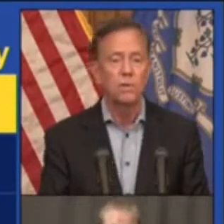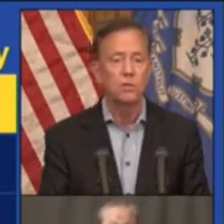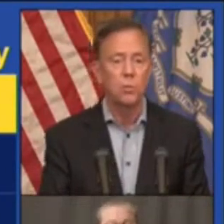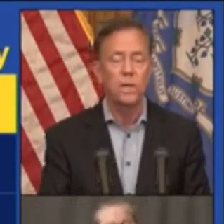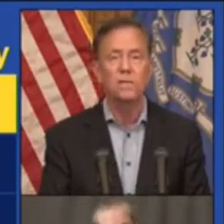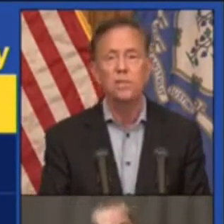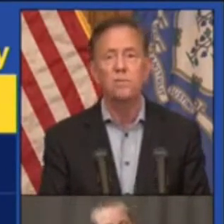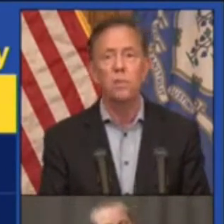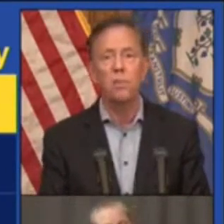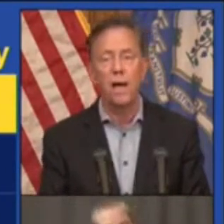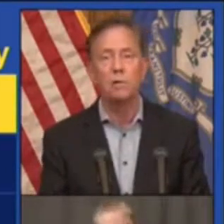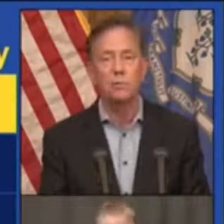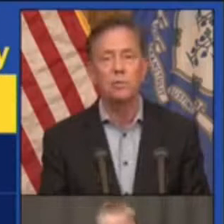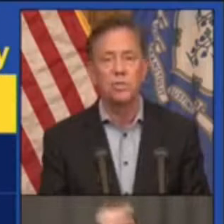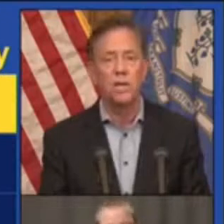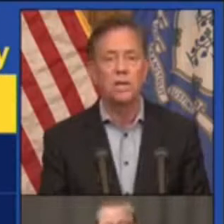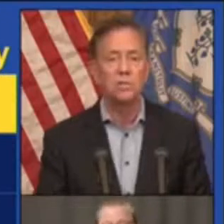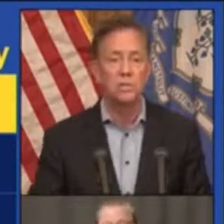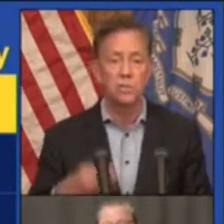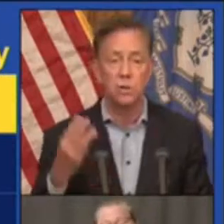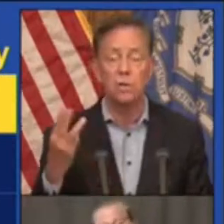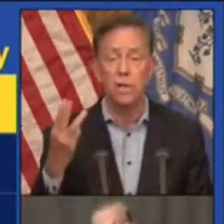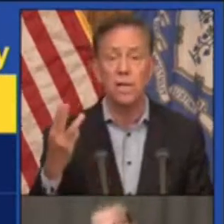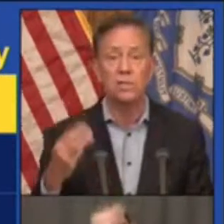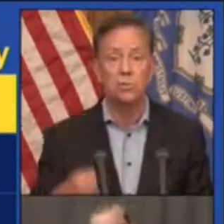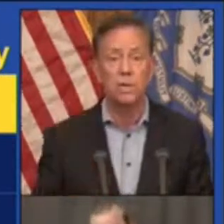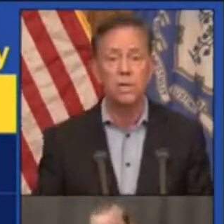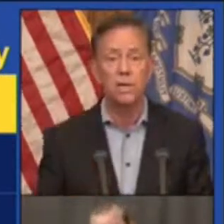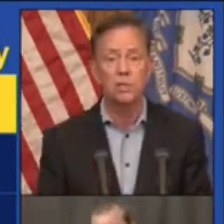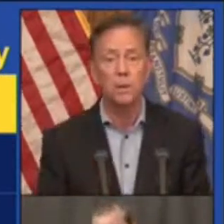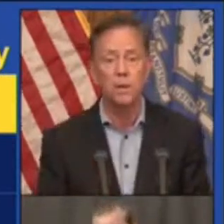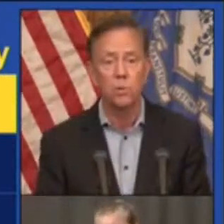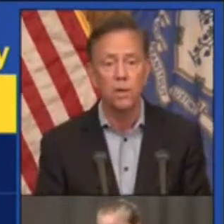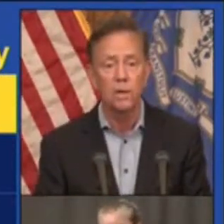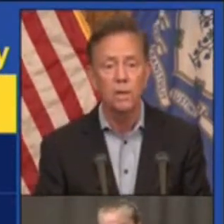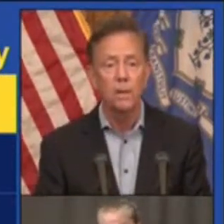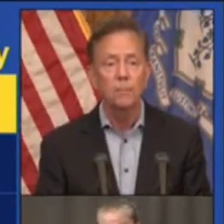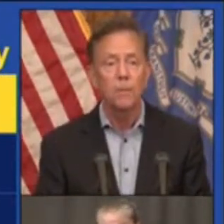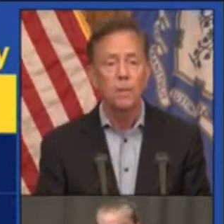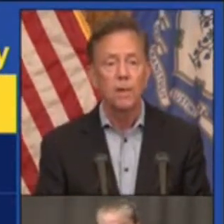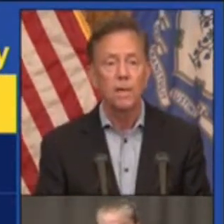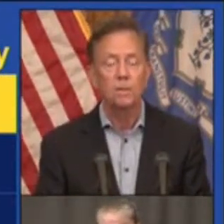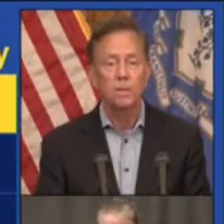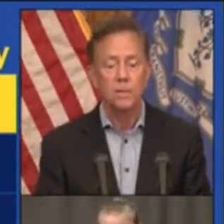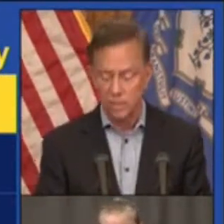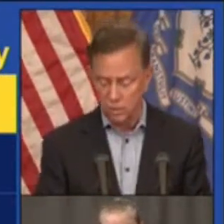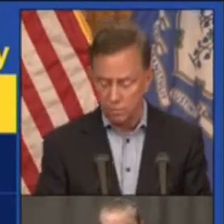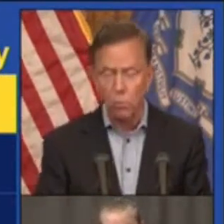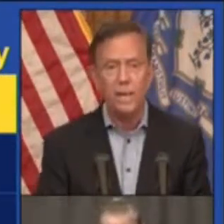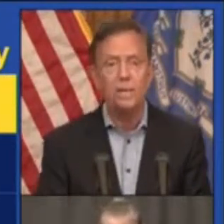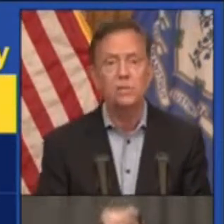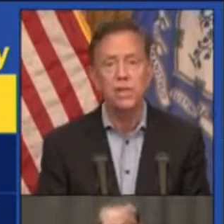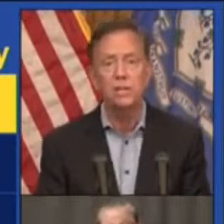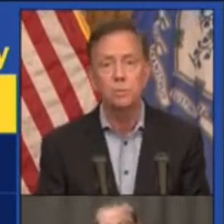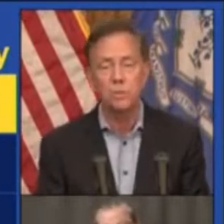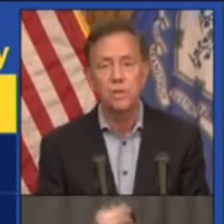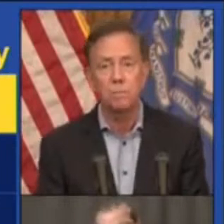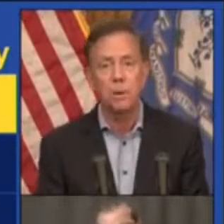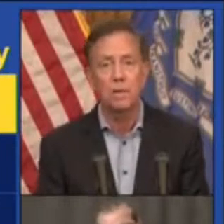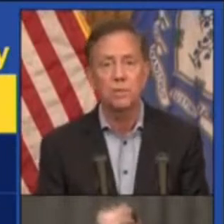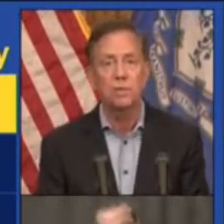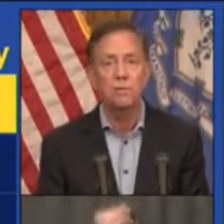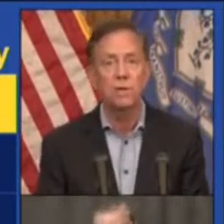done 27,000 tests. This is over the last 3 days, by the way. And that's a